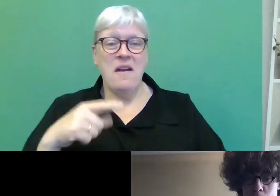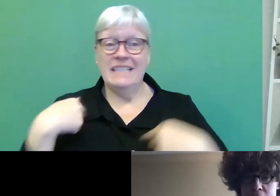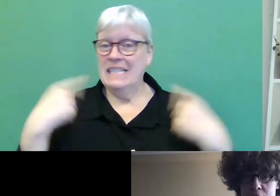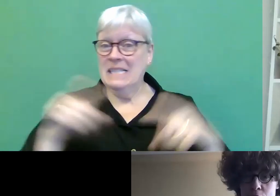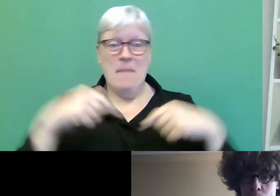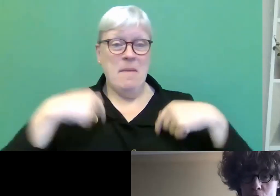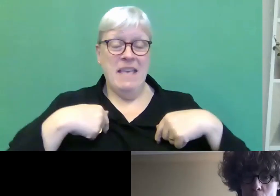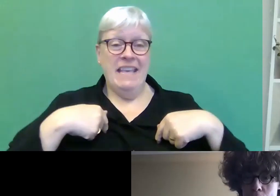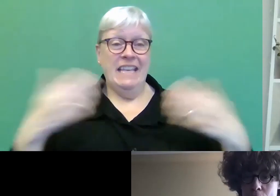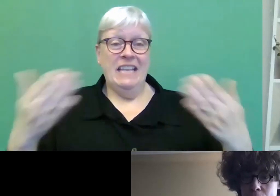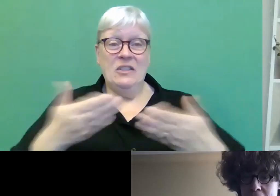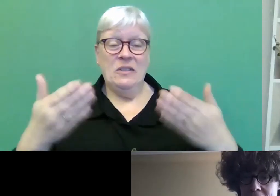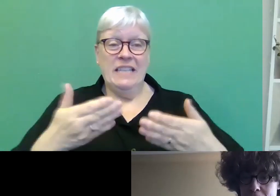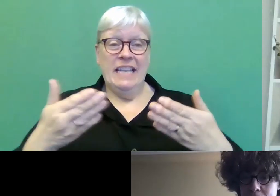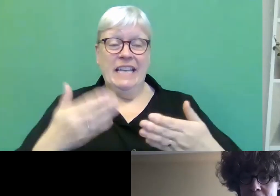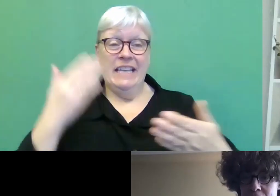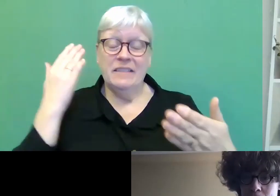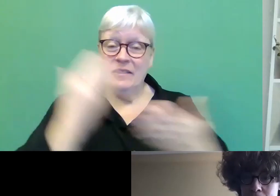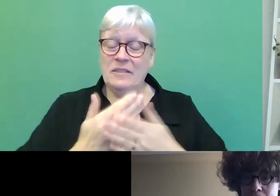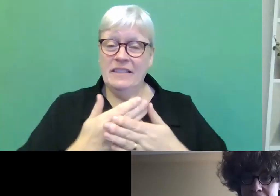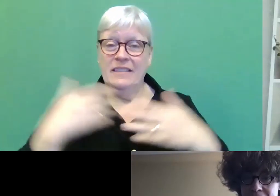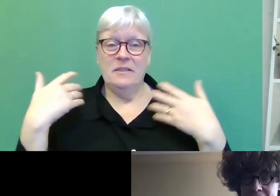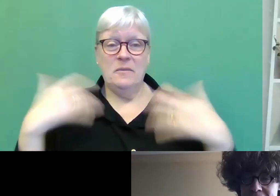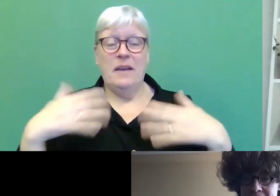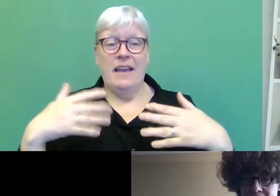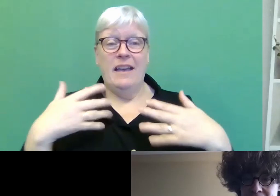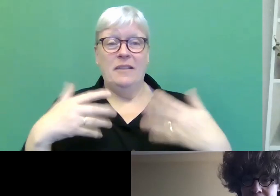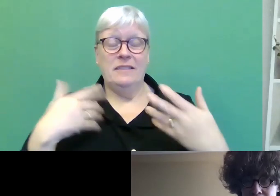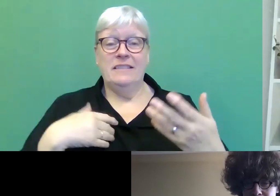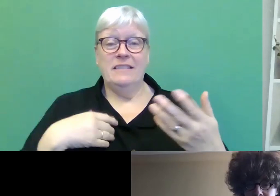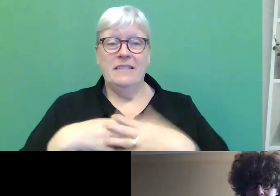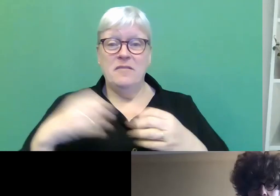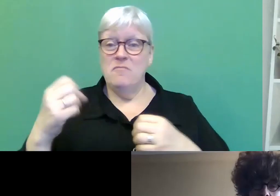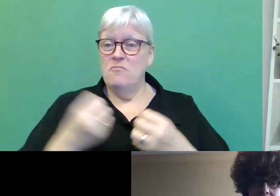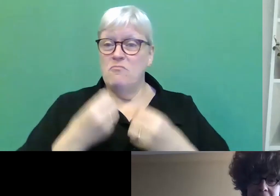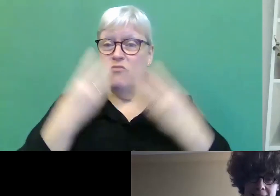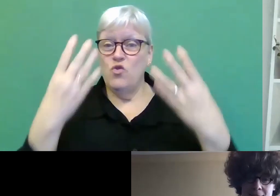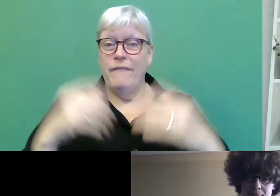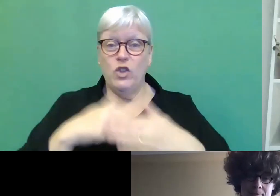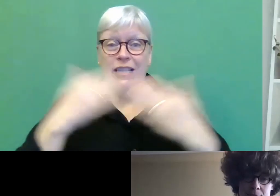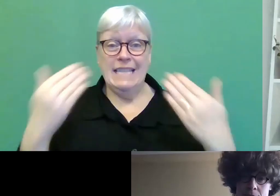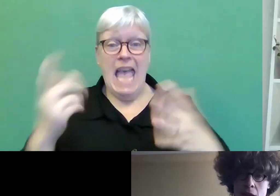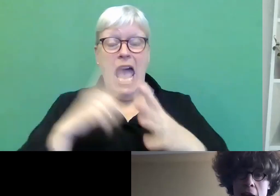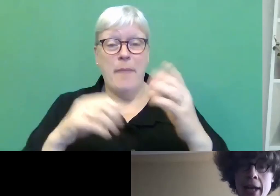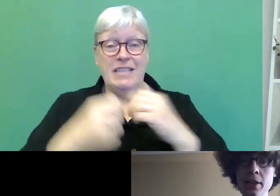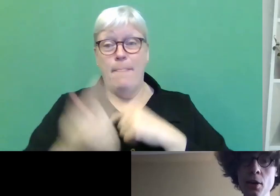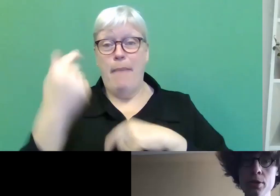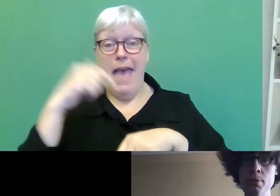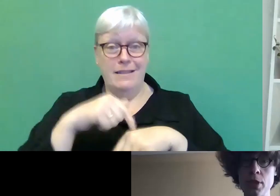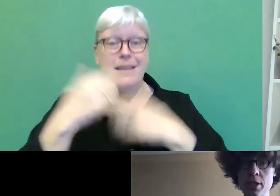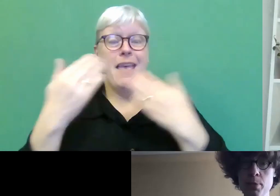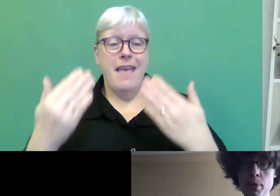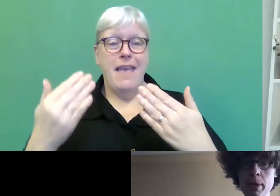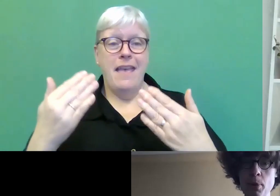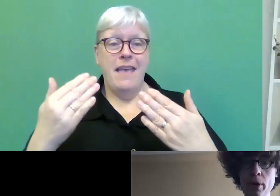was a pure Satsuma scorcher of a day in Aberdeen as well. Yeah, it was beautiful. And you've had I a costume change. had a